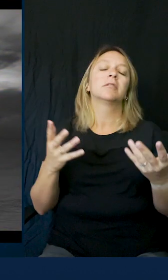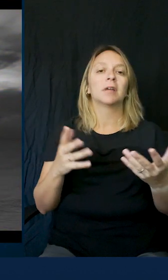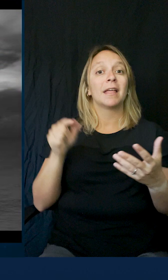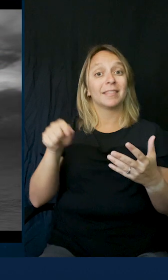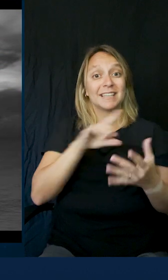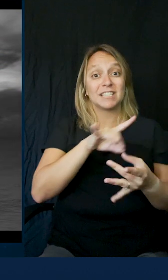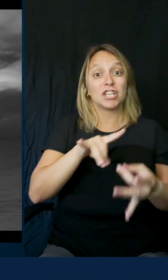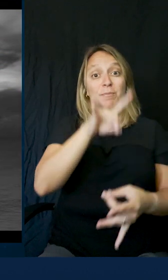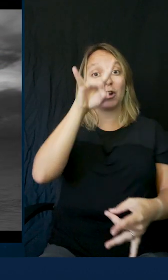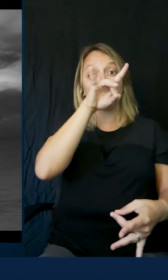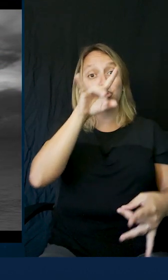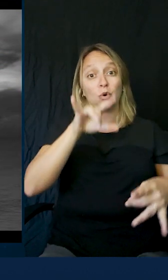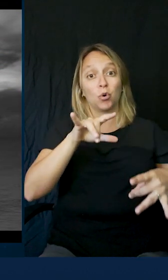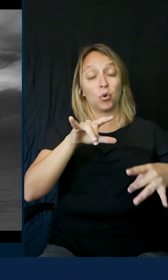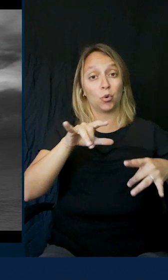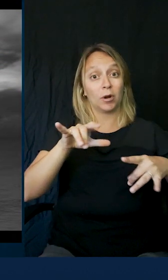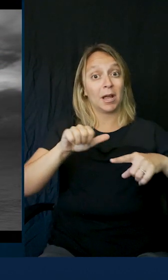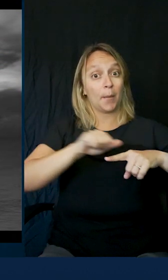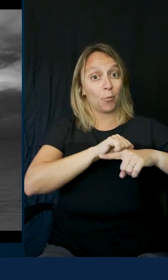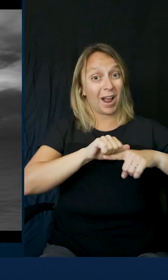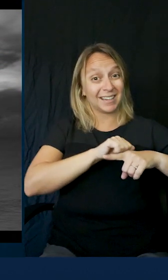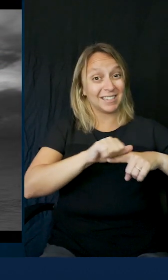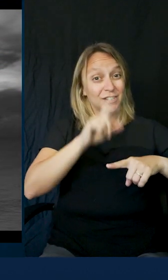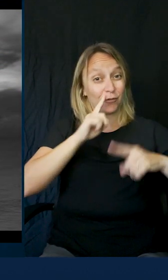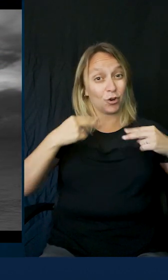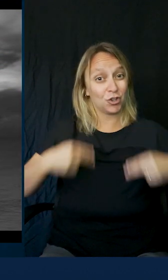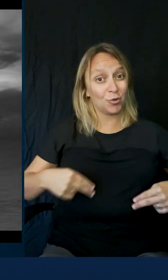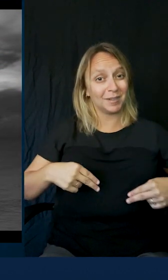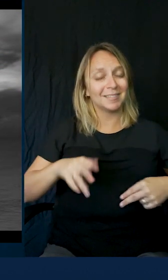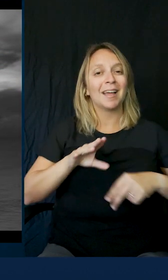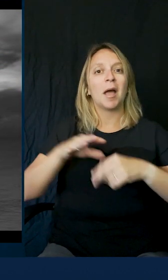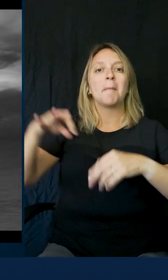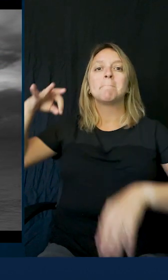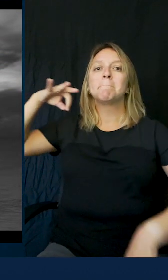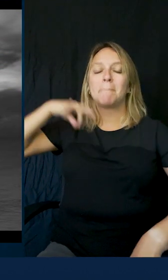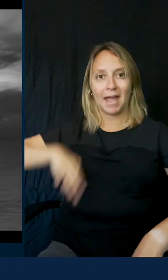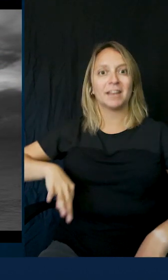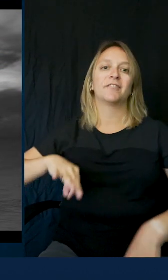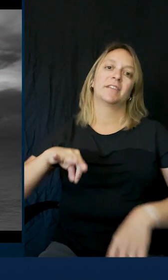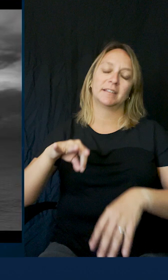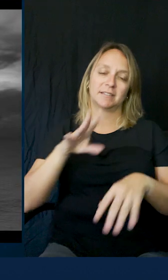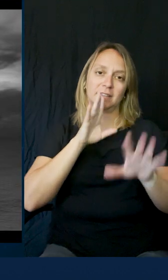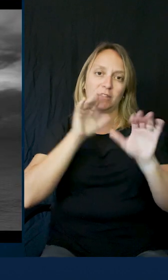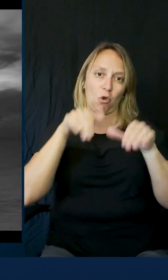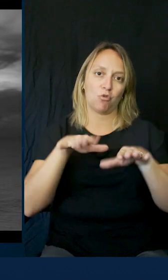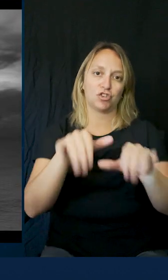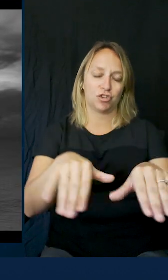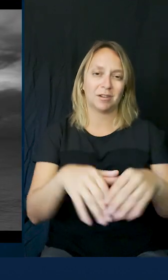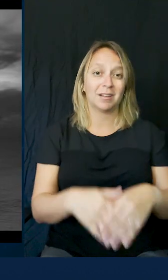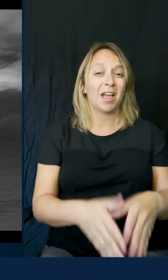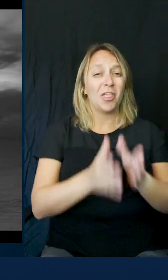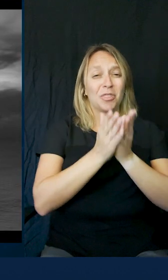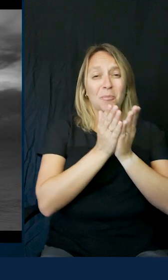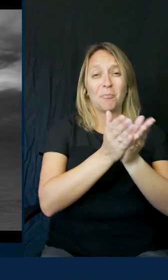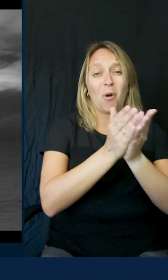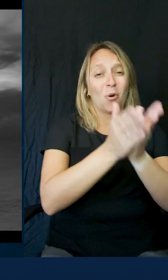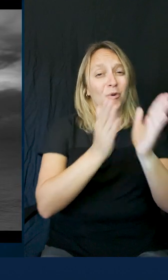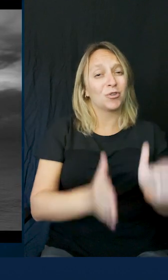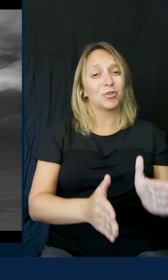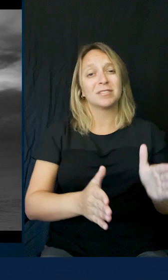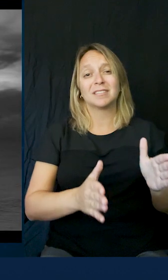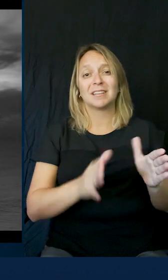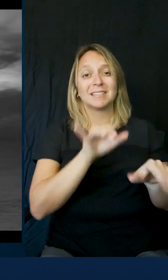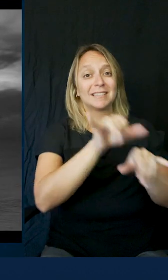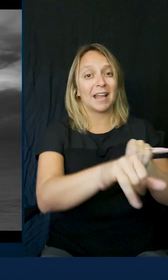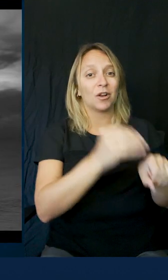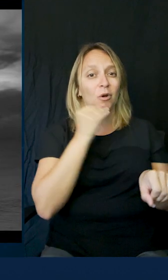for humans inadvertently benefited wildlife in the ocean. The studies showed that when boaters and shippers stayed home for 24